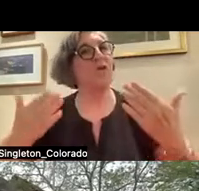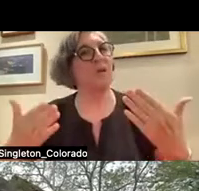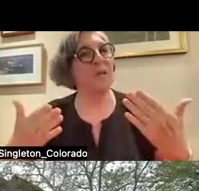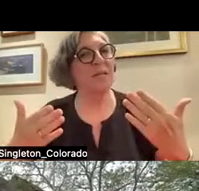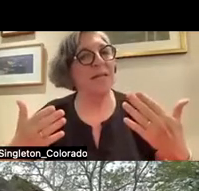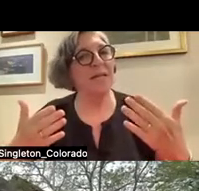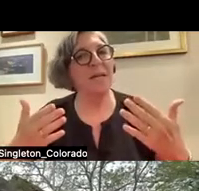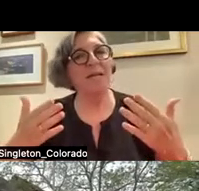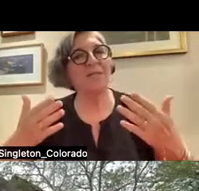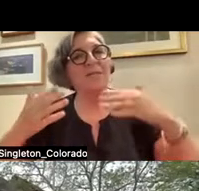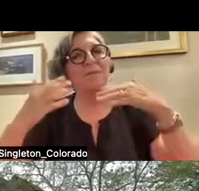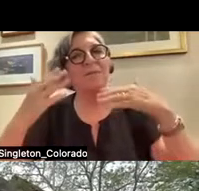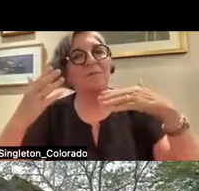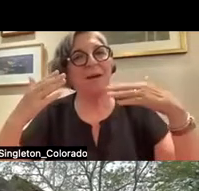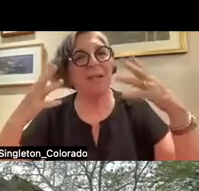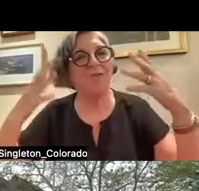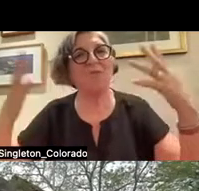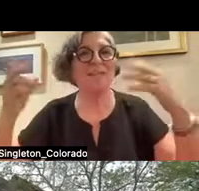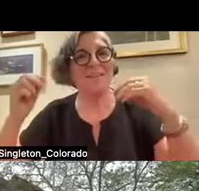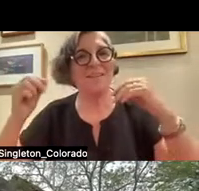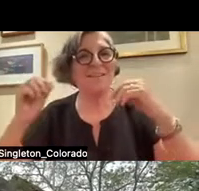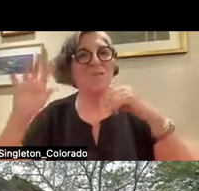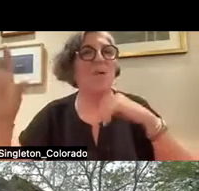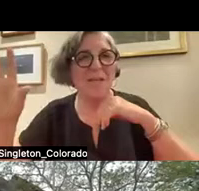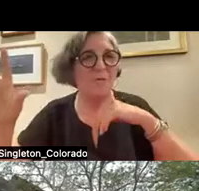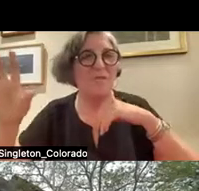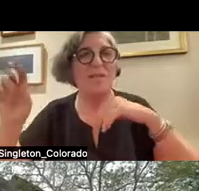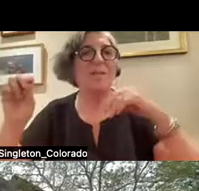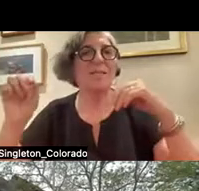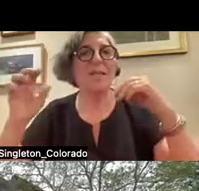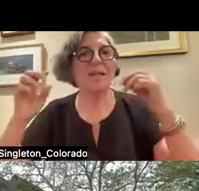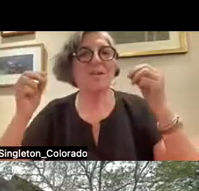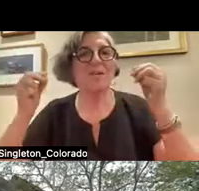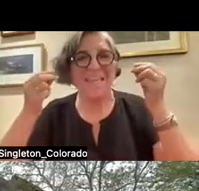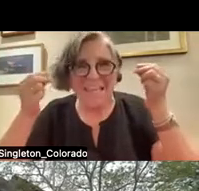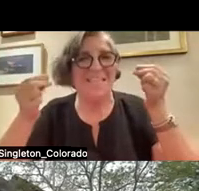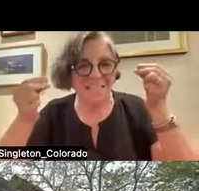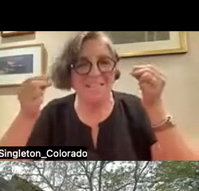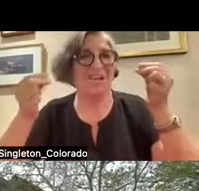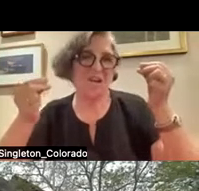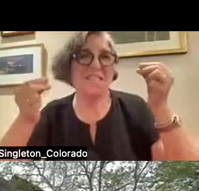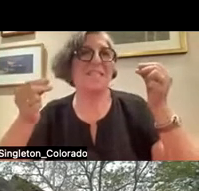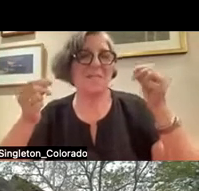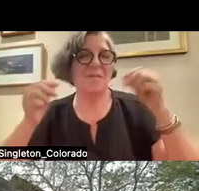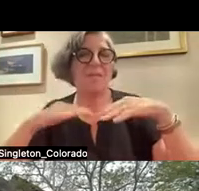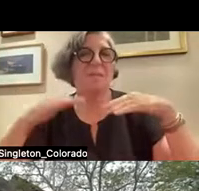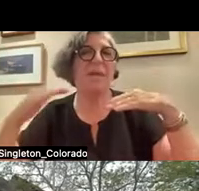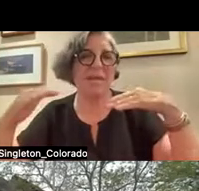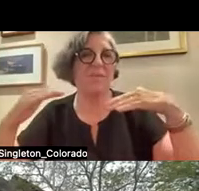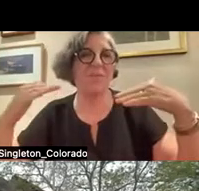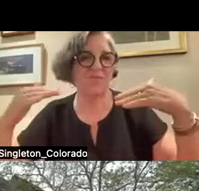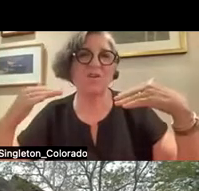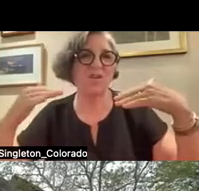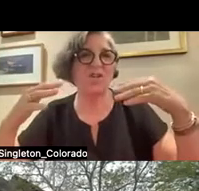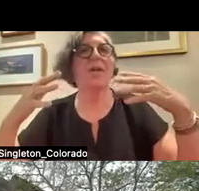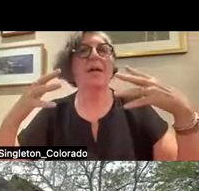gain credibility and to make sure that the spoken language linguists could get the concept of